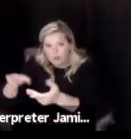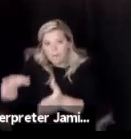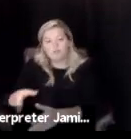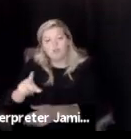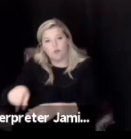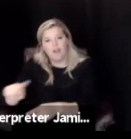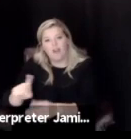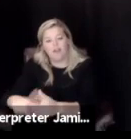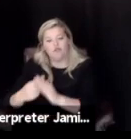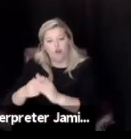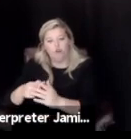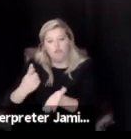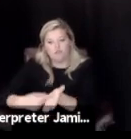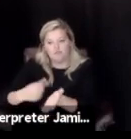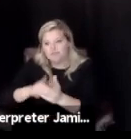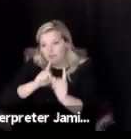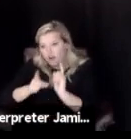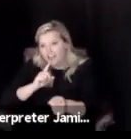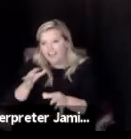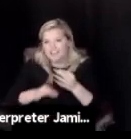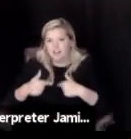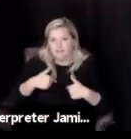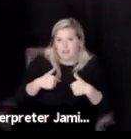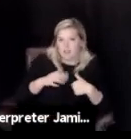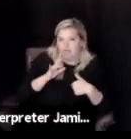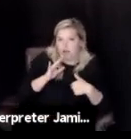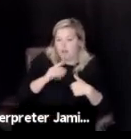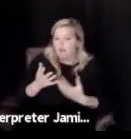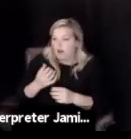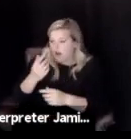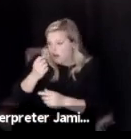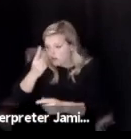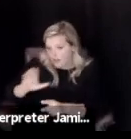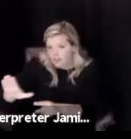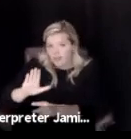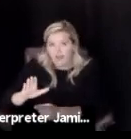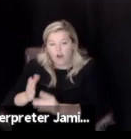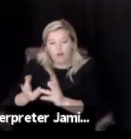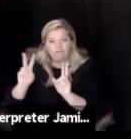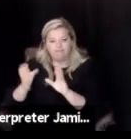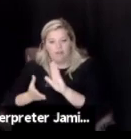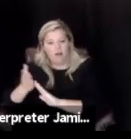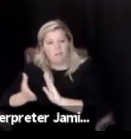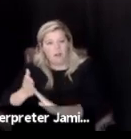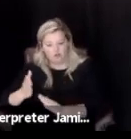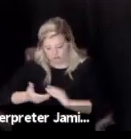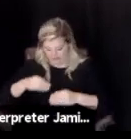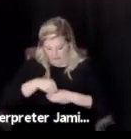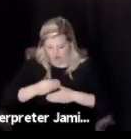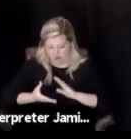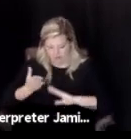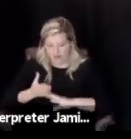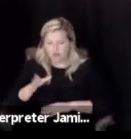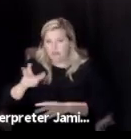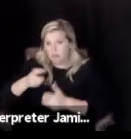more they talk, the more you're understanding how they think, how they operate, what they want to do, what problems